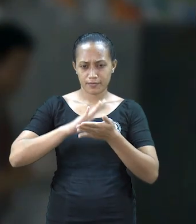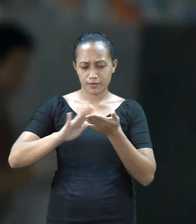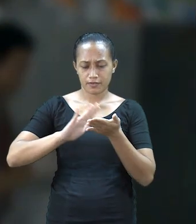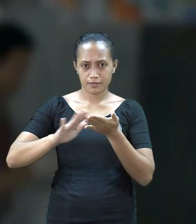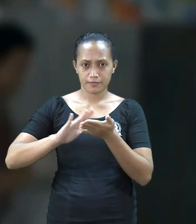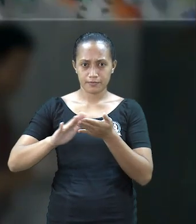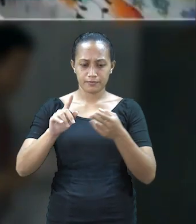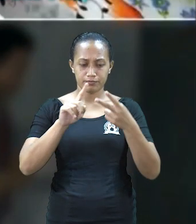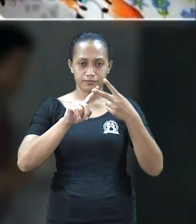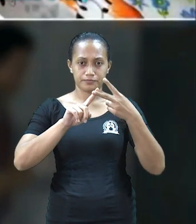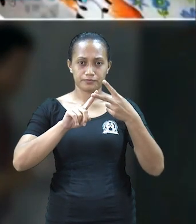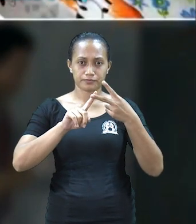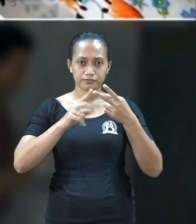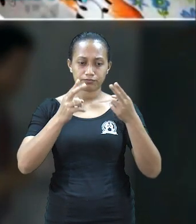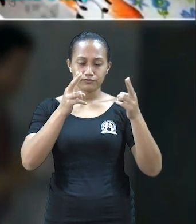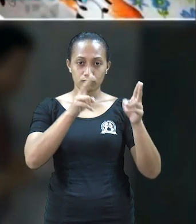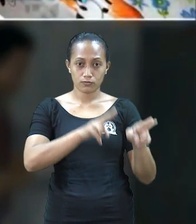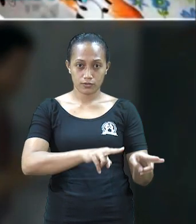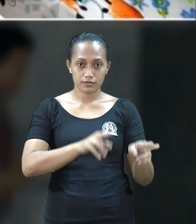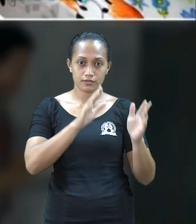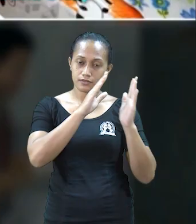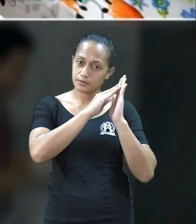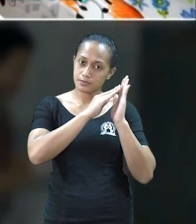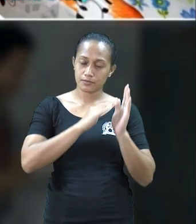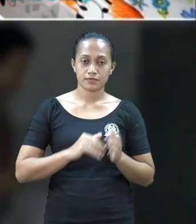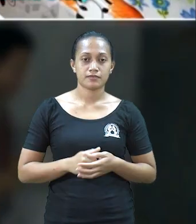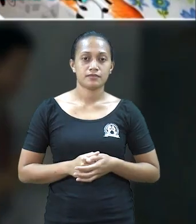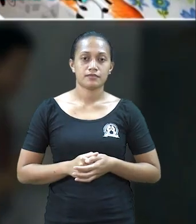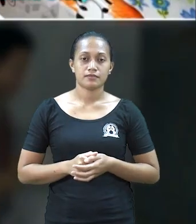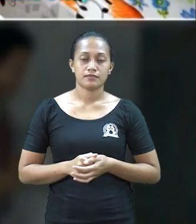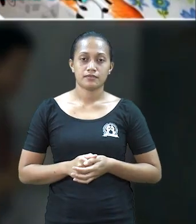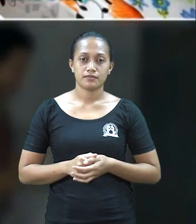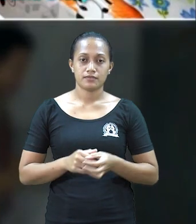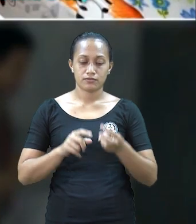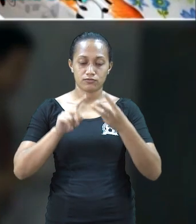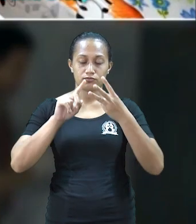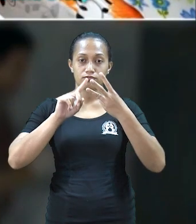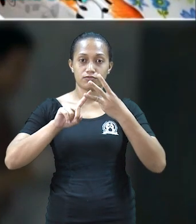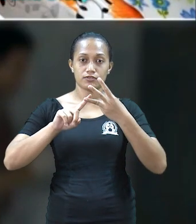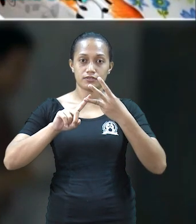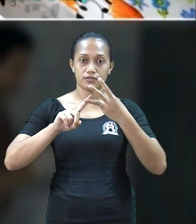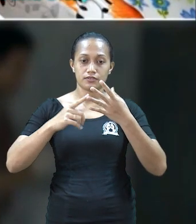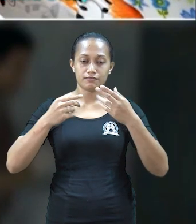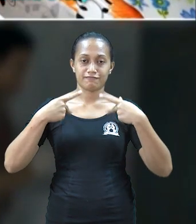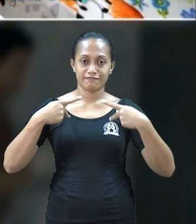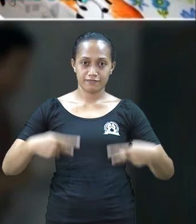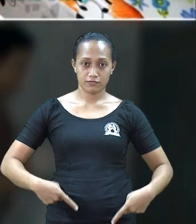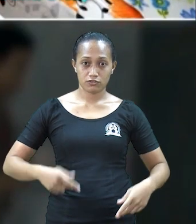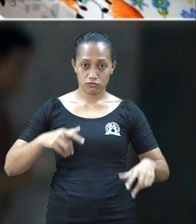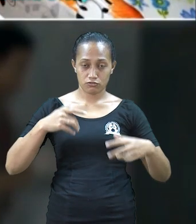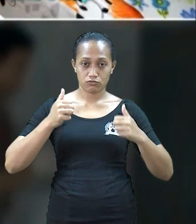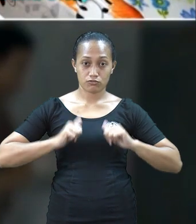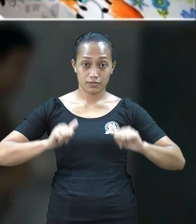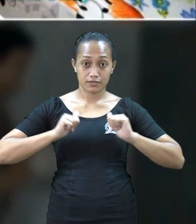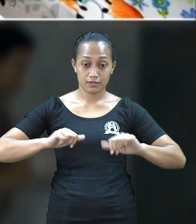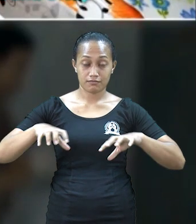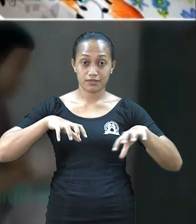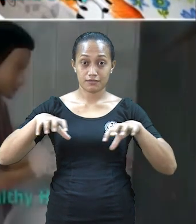Cleanliness. 2. Rest and sleep. 3. Physical